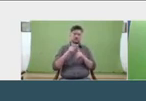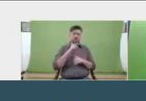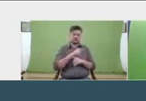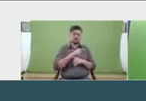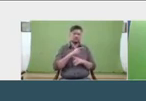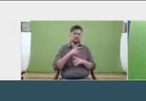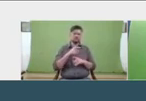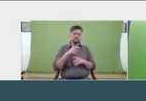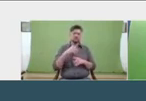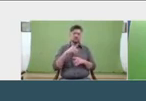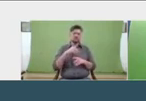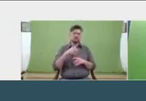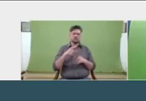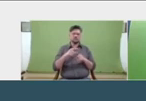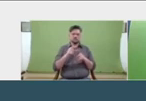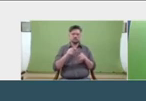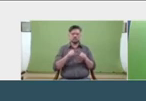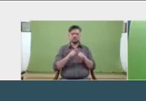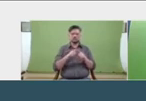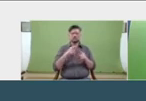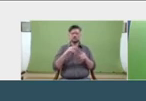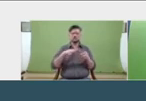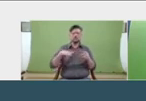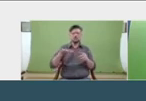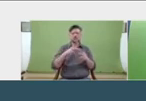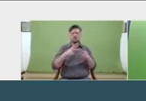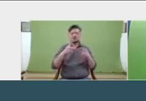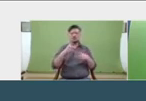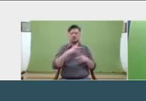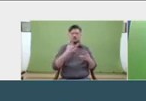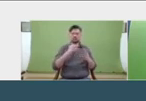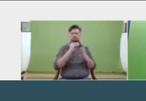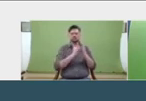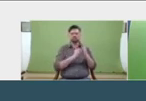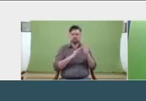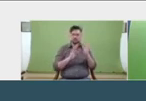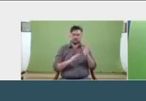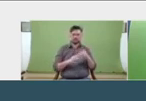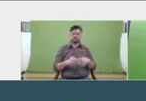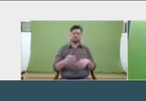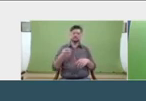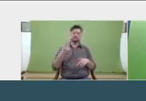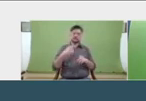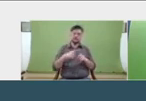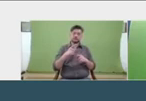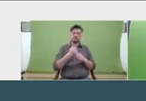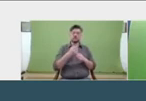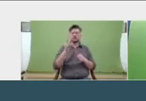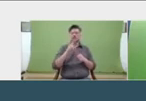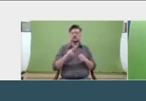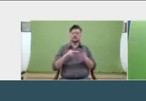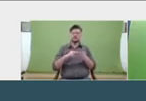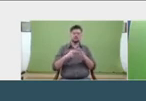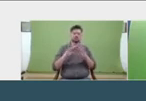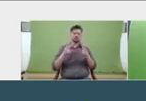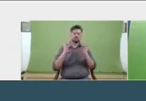doing that they are looking at certain major varieties and then grammar is anyway universal from what i have said at the beginning and also